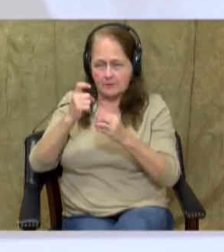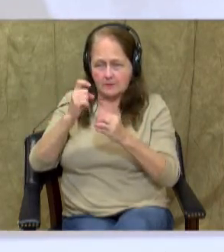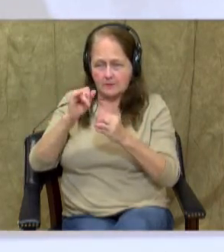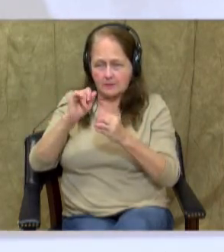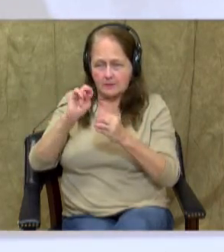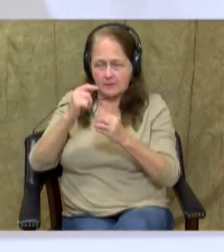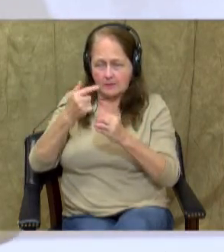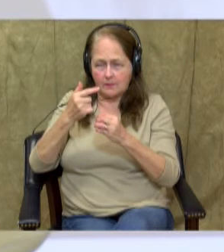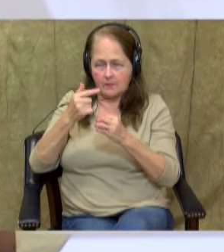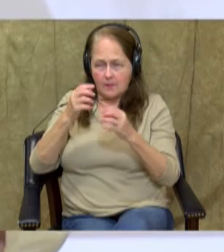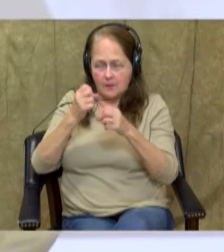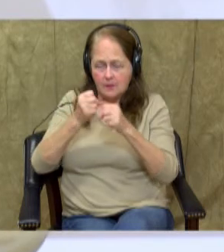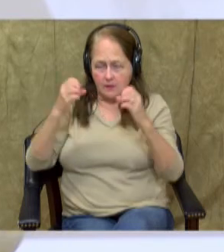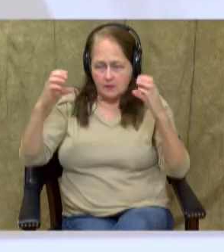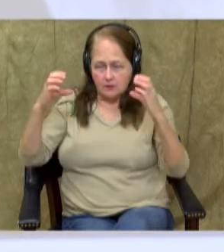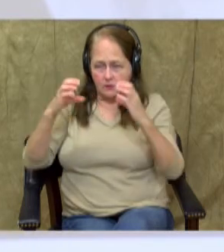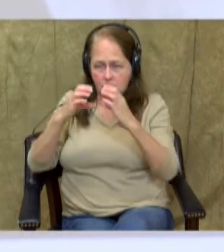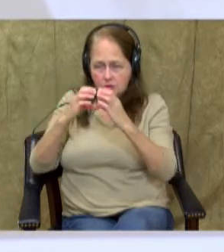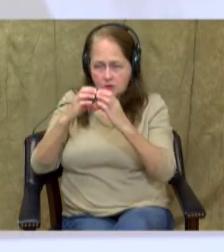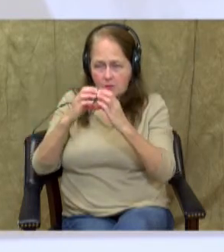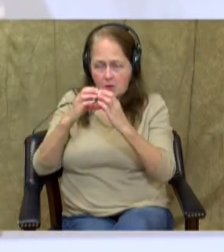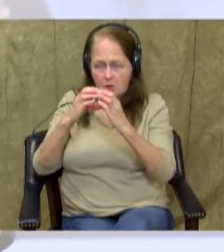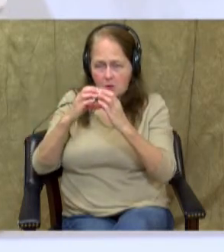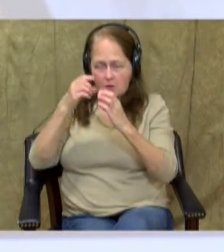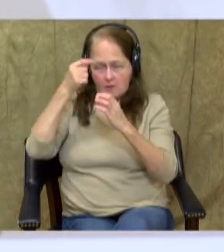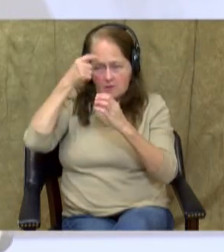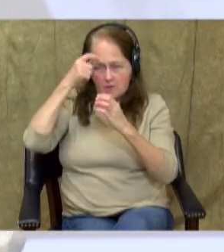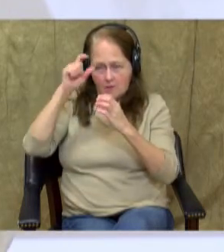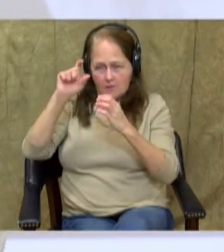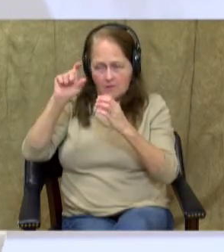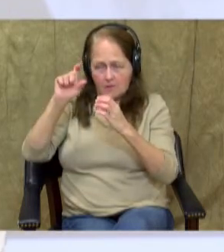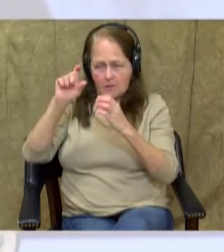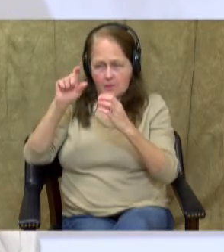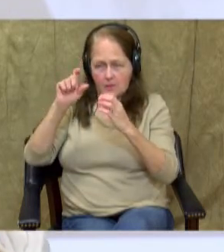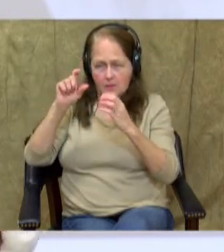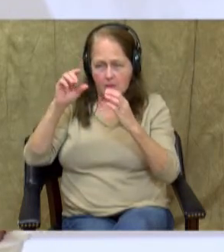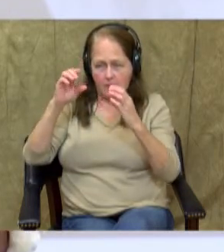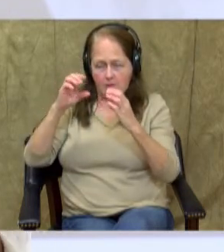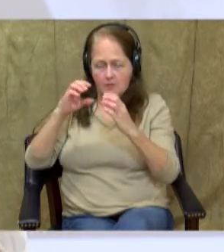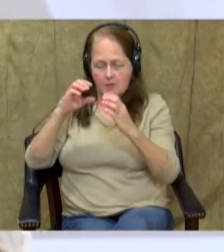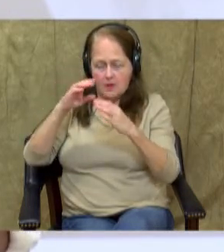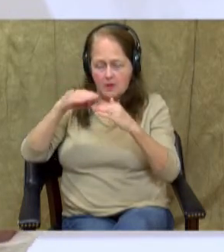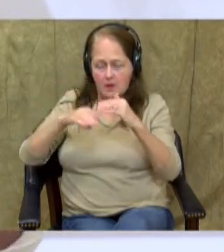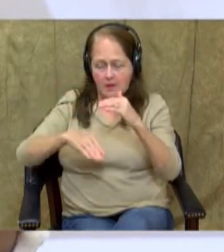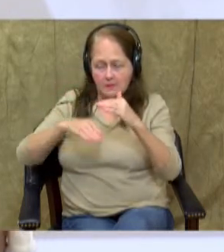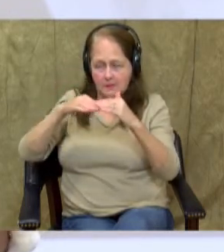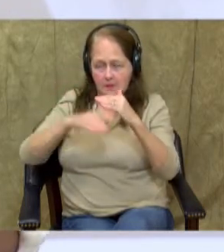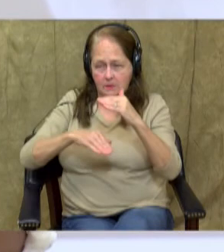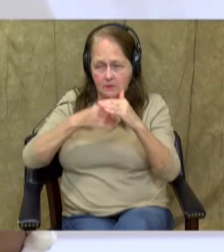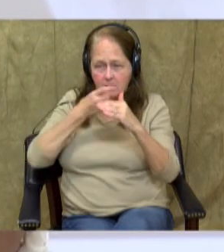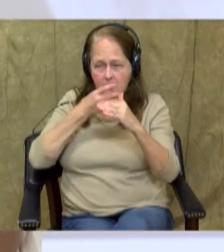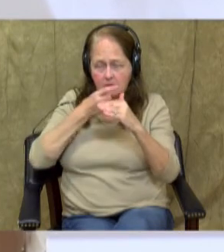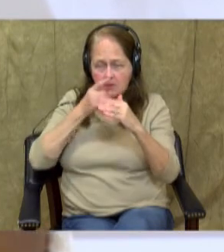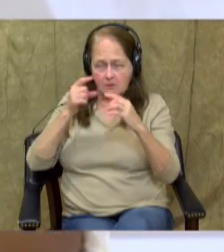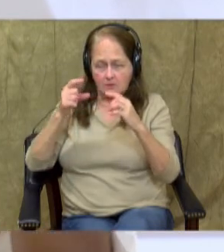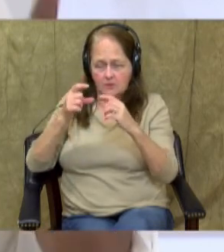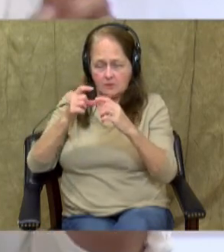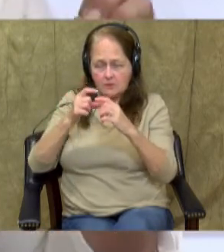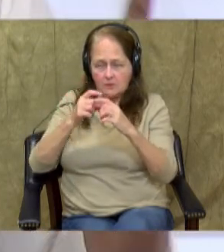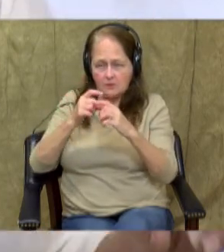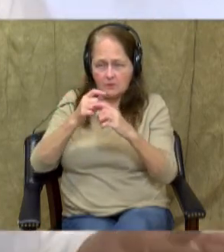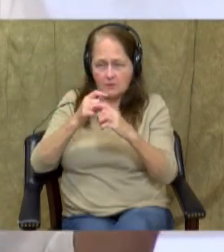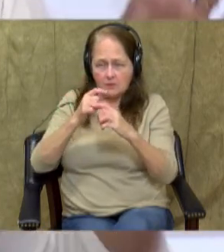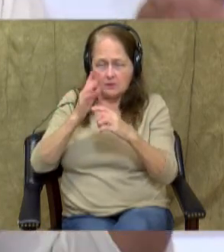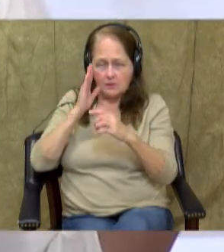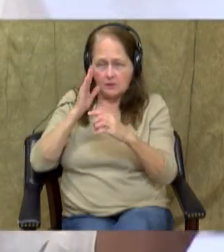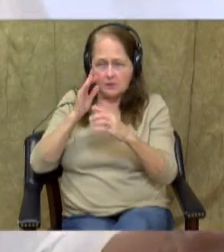If it's getting smaller, we're coming from a full moon and we're getting a little bit less light and a little bit less light and a little bit less light and a little bit less light, then